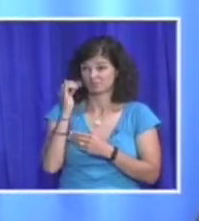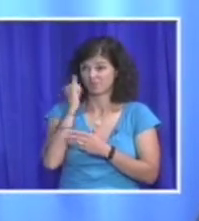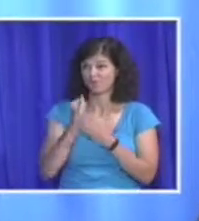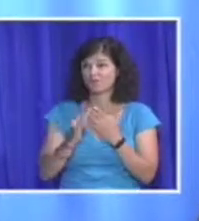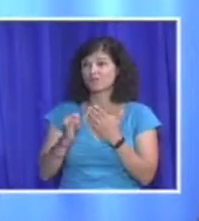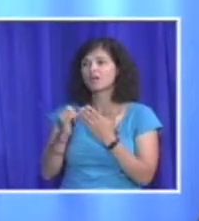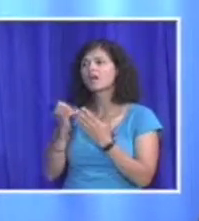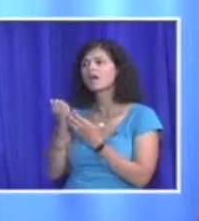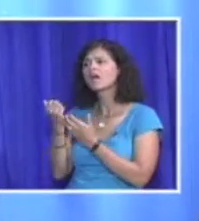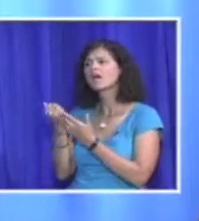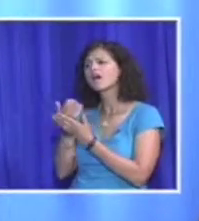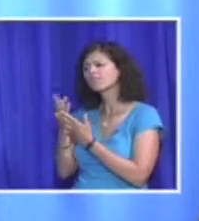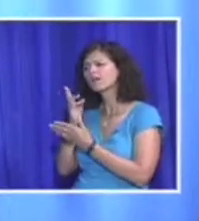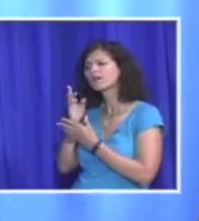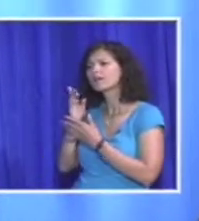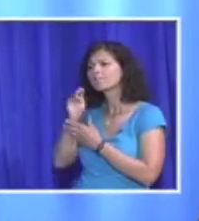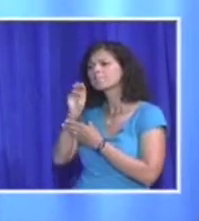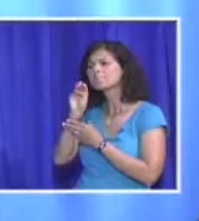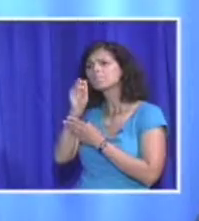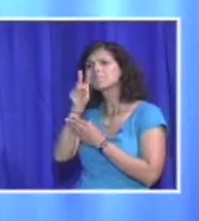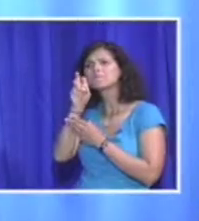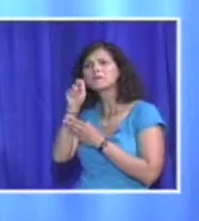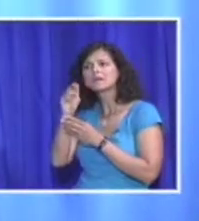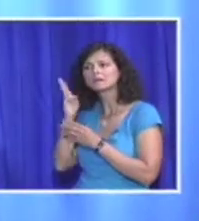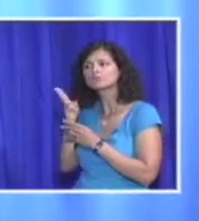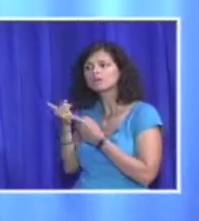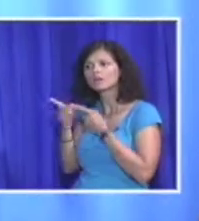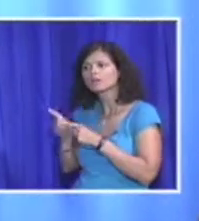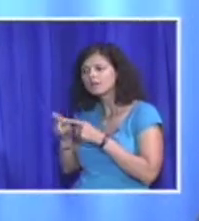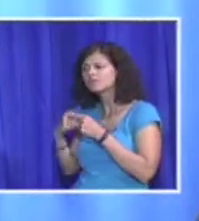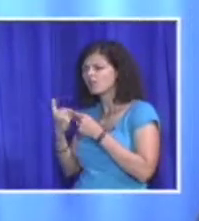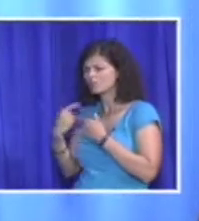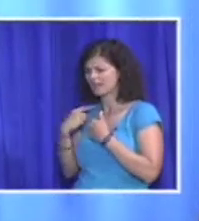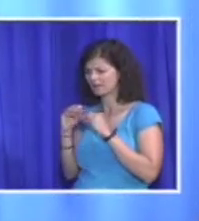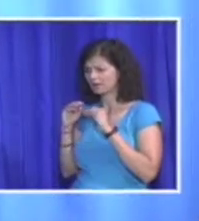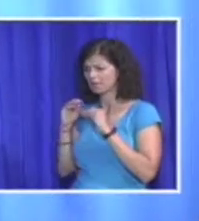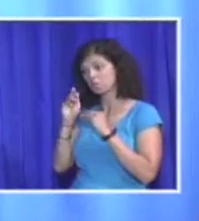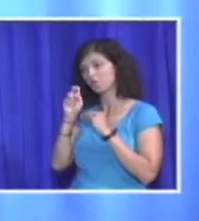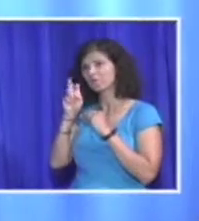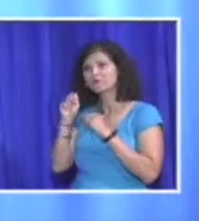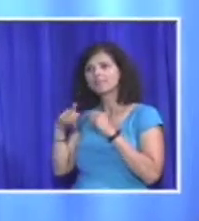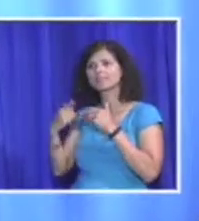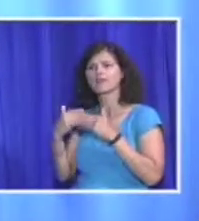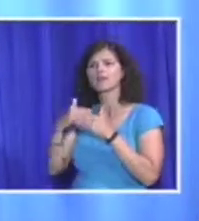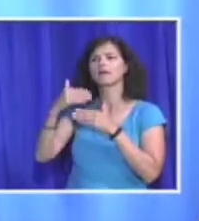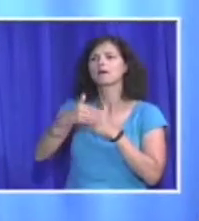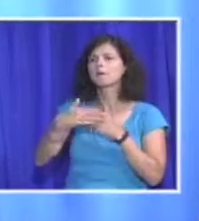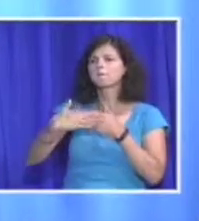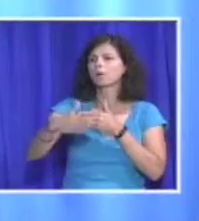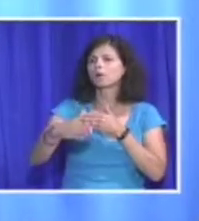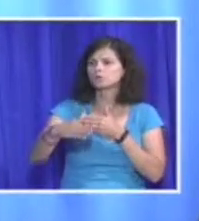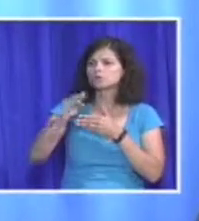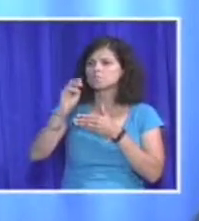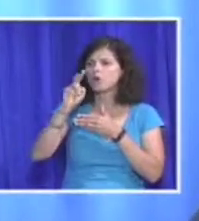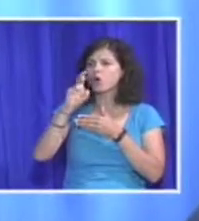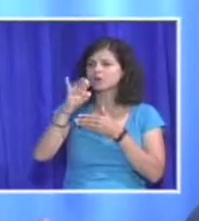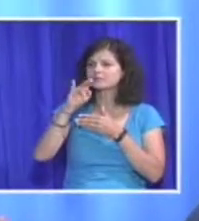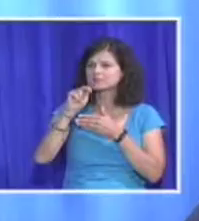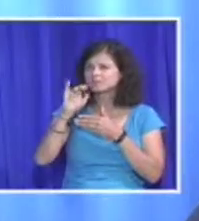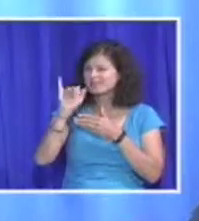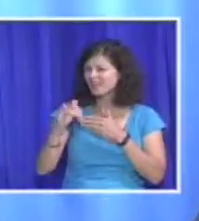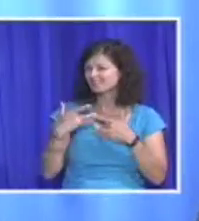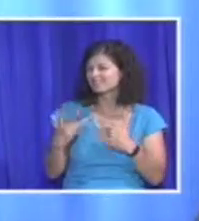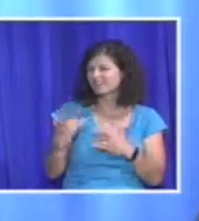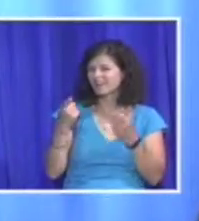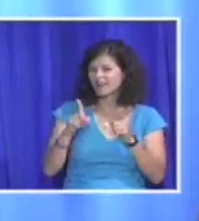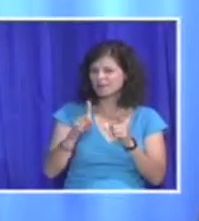uh, has a post-movement like modernism and then post-modernism. Um, so in a way that's, that happens every 30, 35